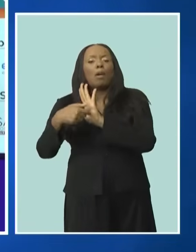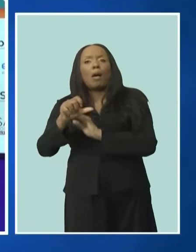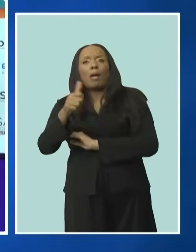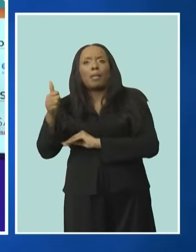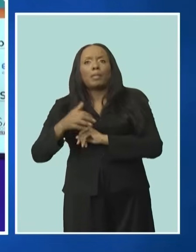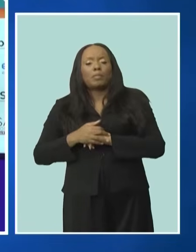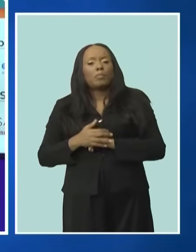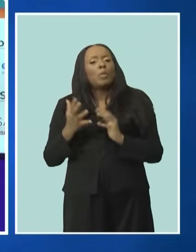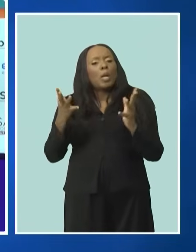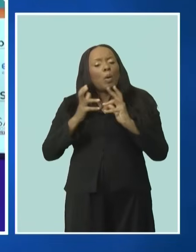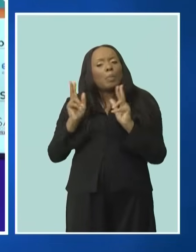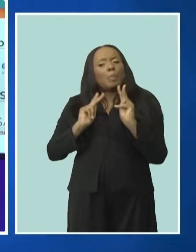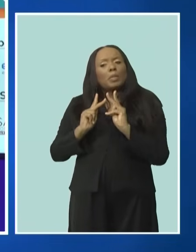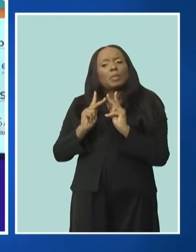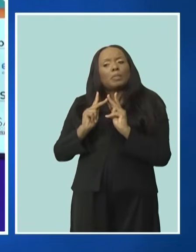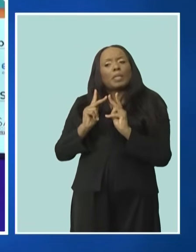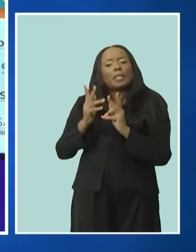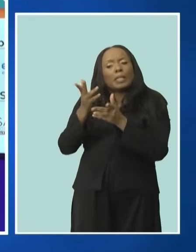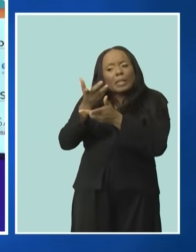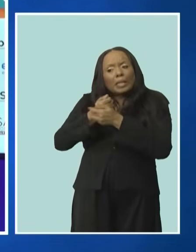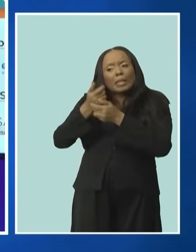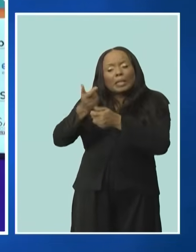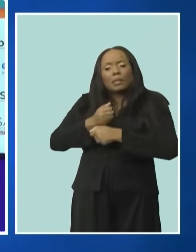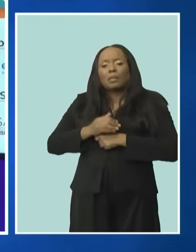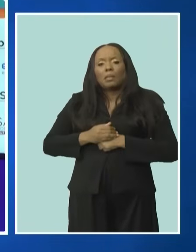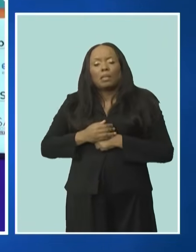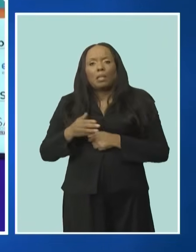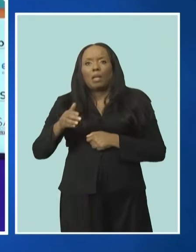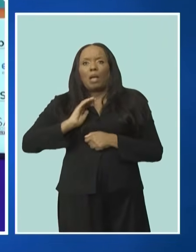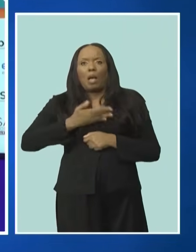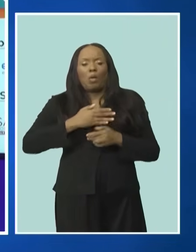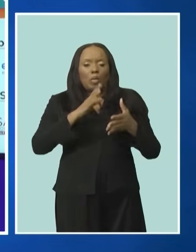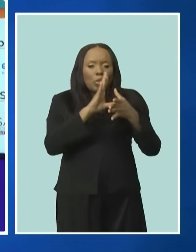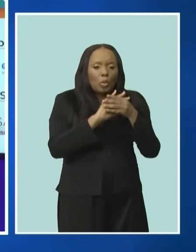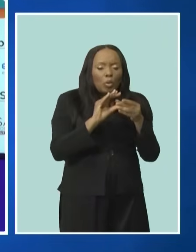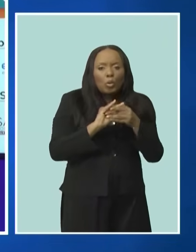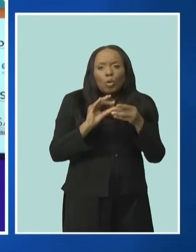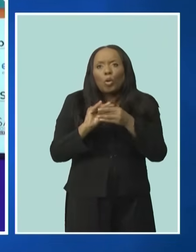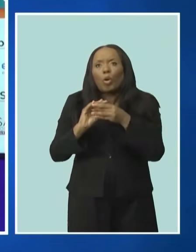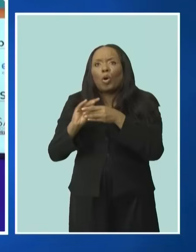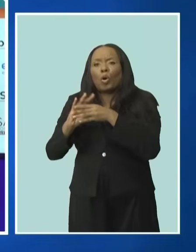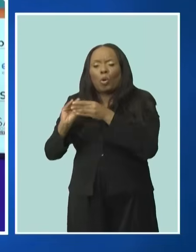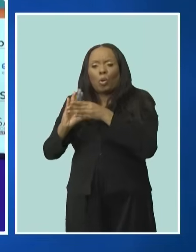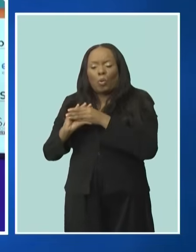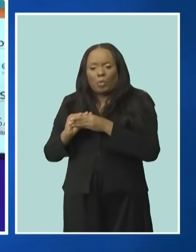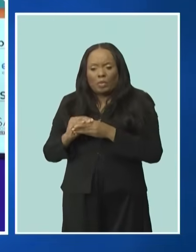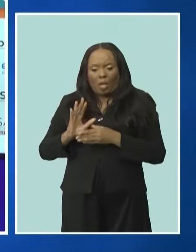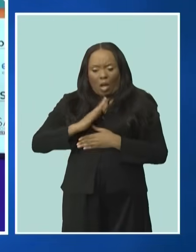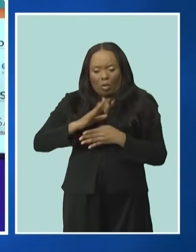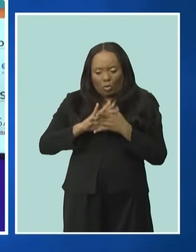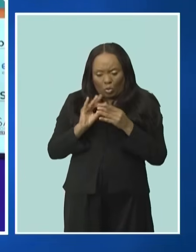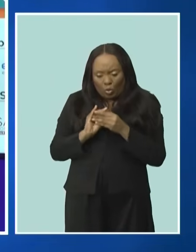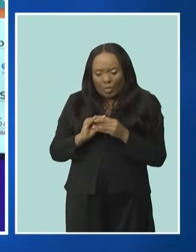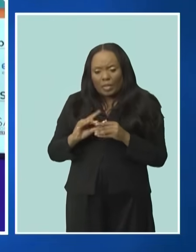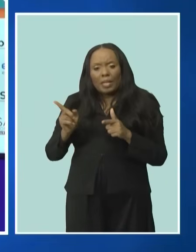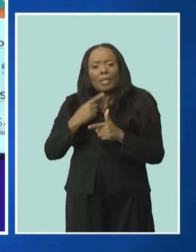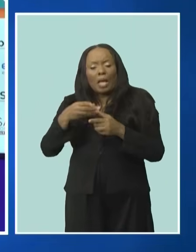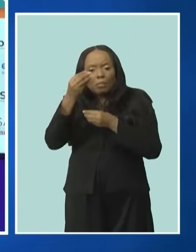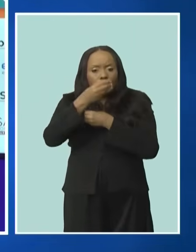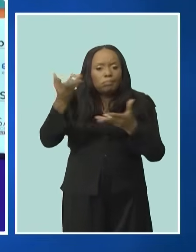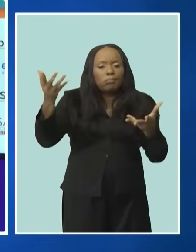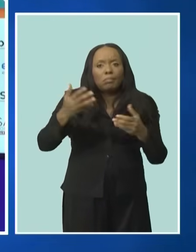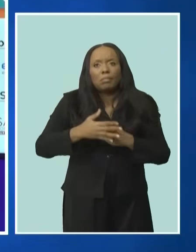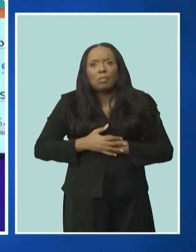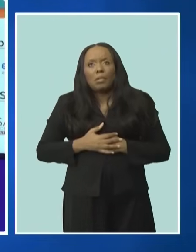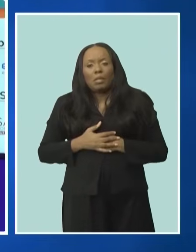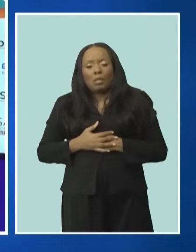and attract investment. Media is how we move our stories from bedrooms to boardrooms, from passion to purpose